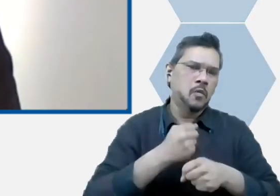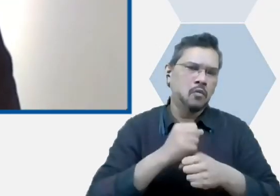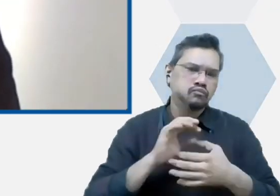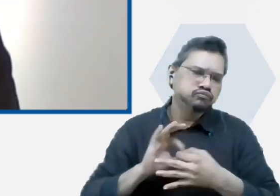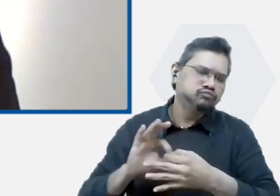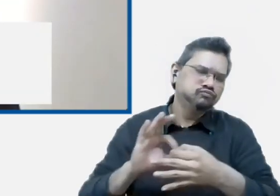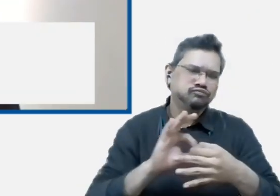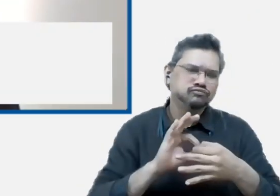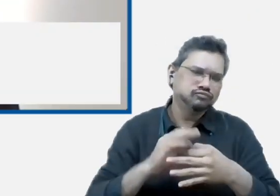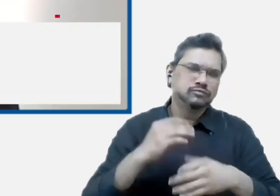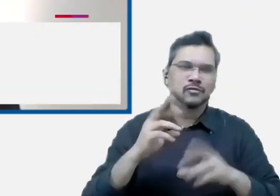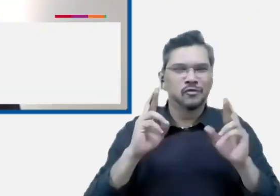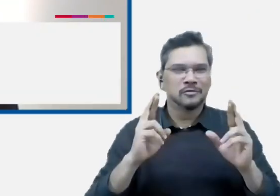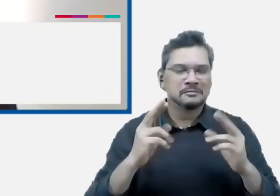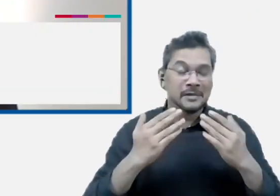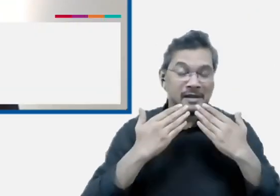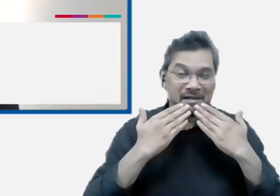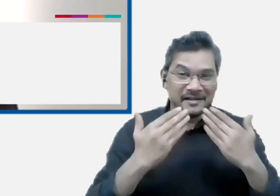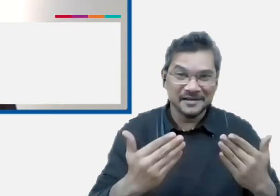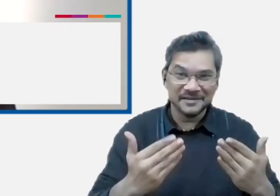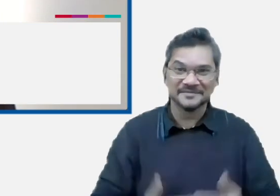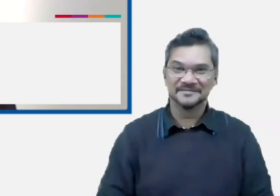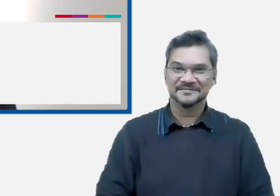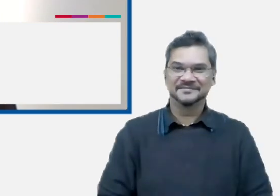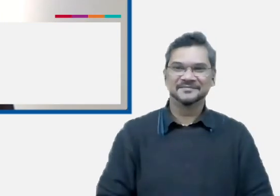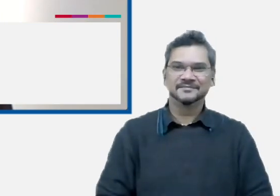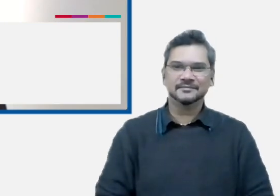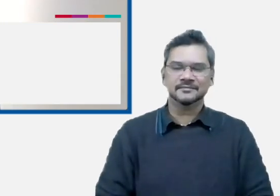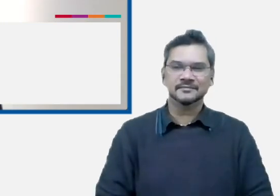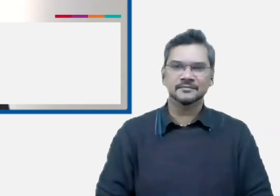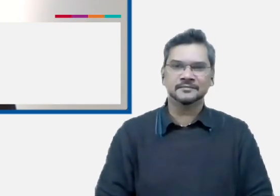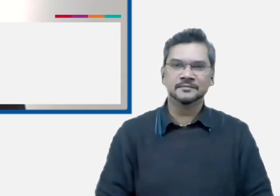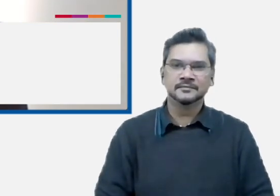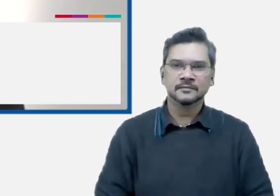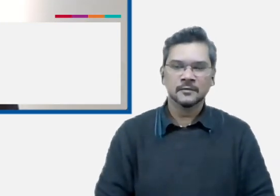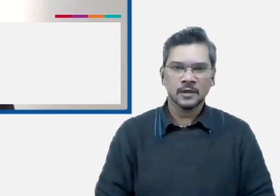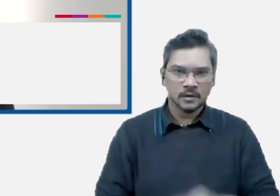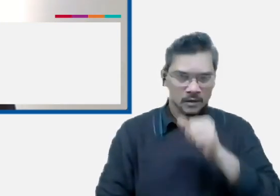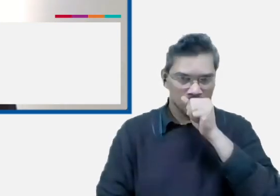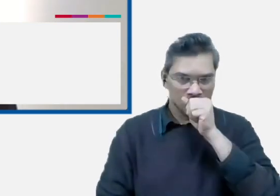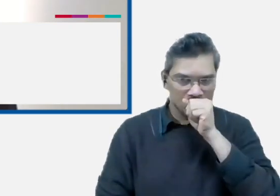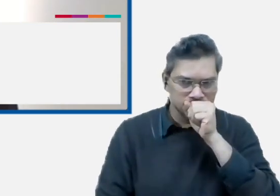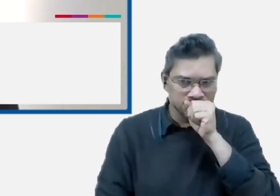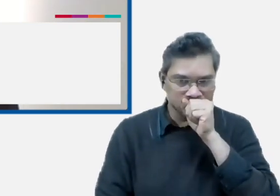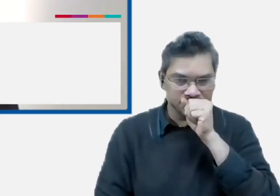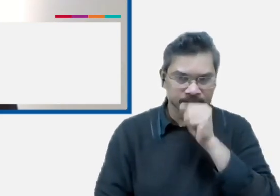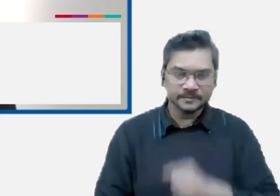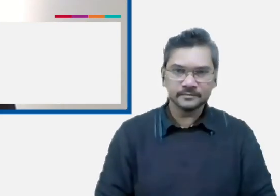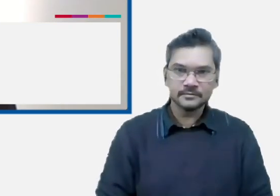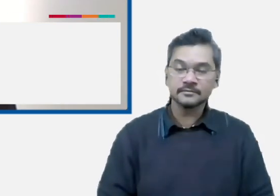Thank you, Director, and thank you all the team that you've been working with. And I want to give special thanks